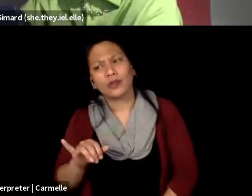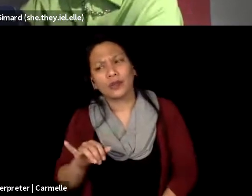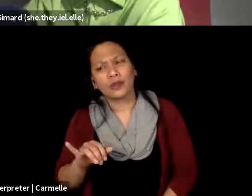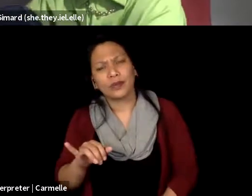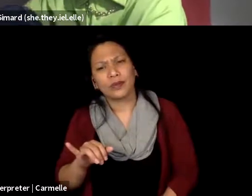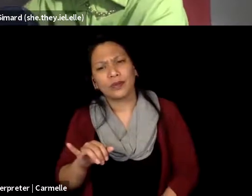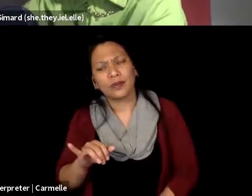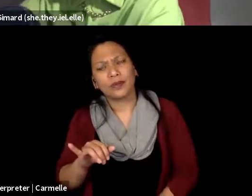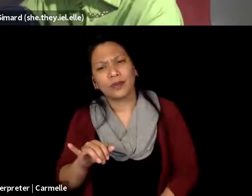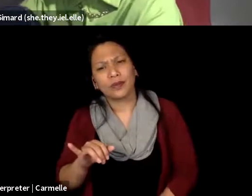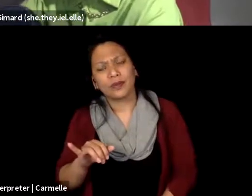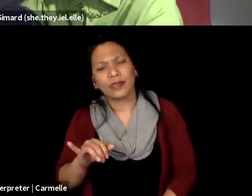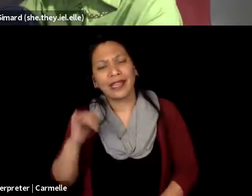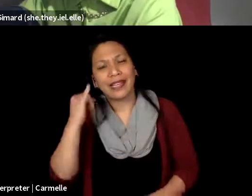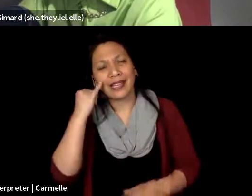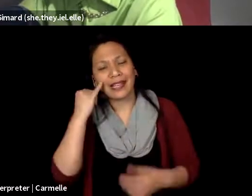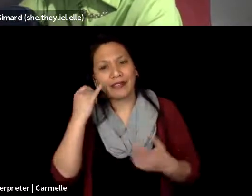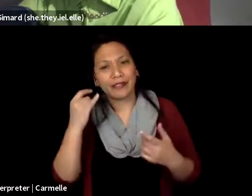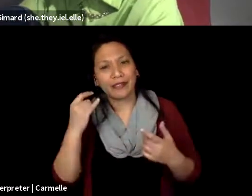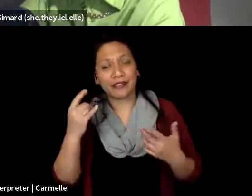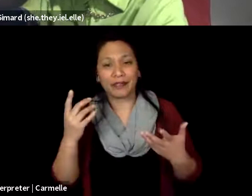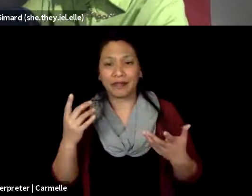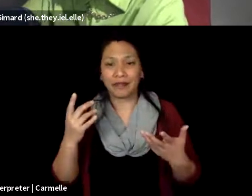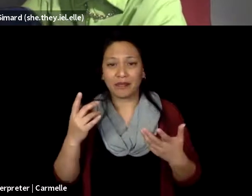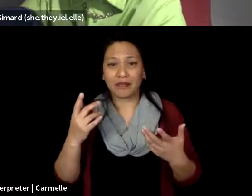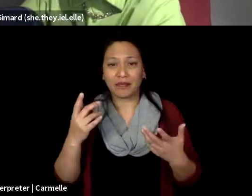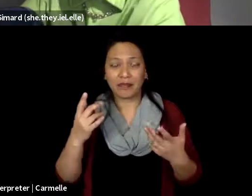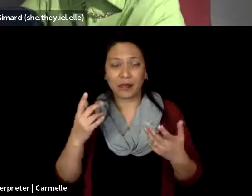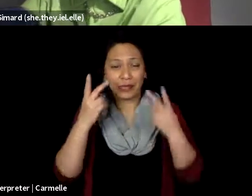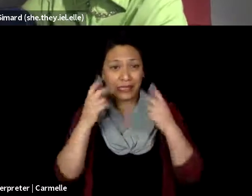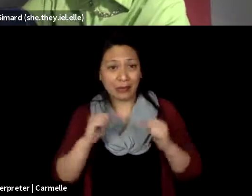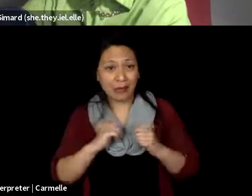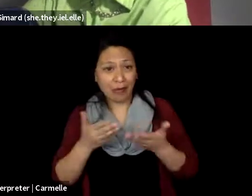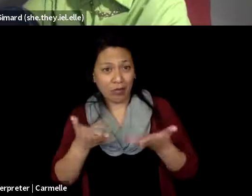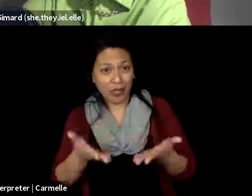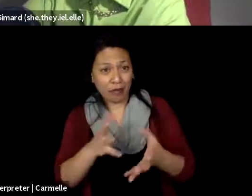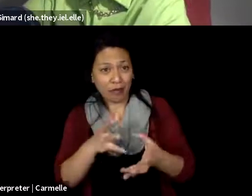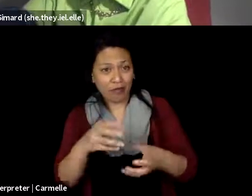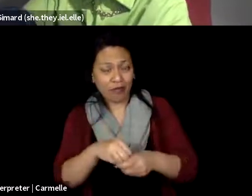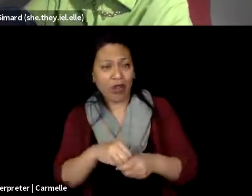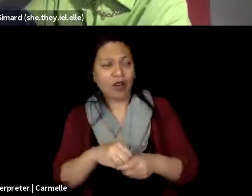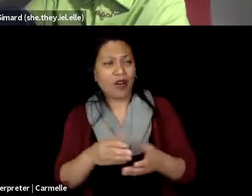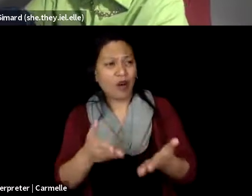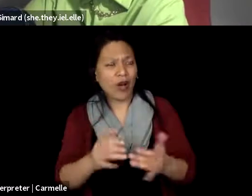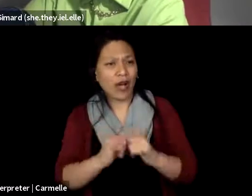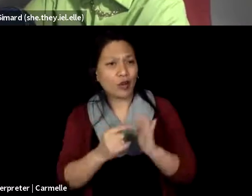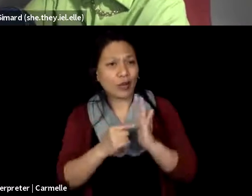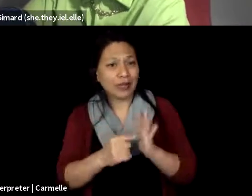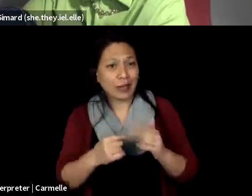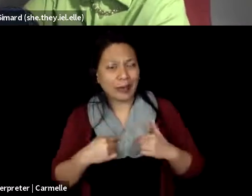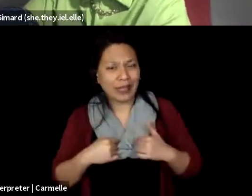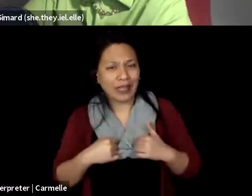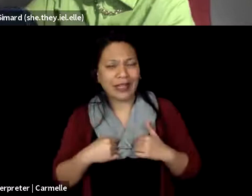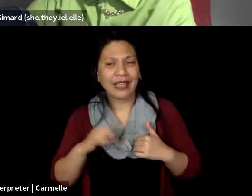when we like see ourselves represented in the places that we're working, that like trust also gets built by